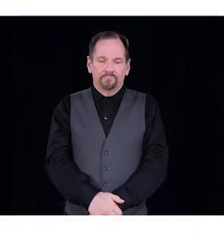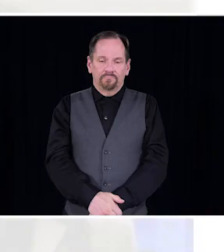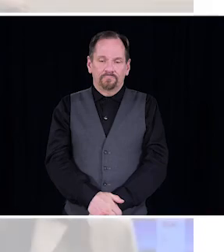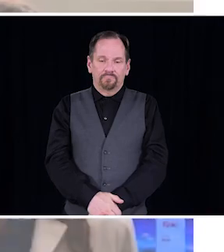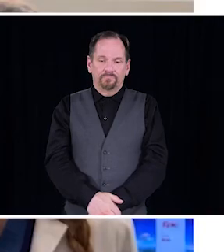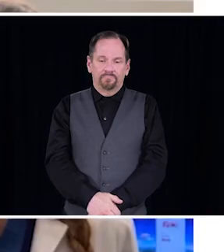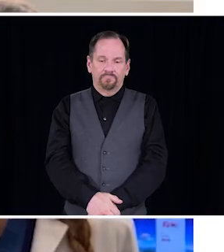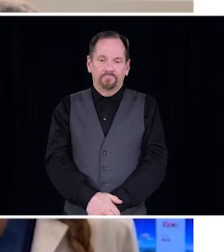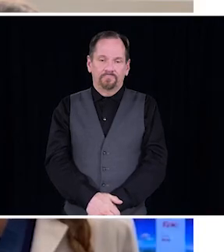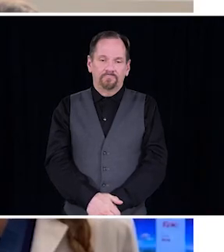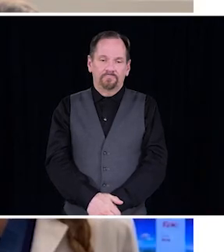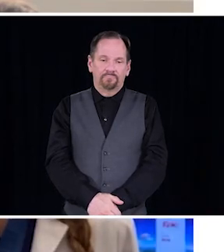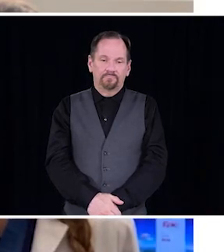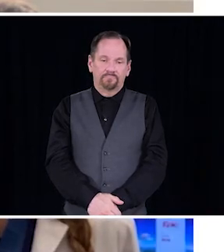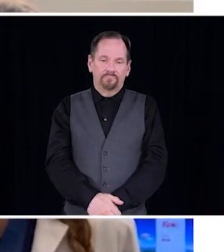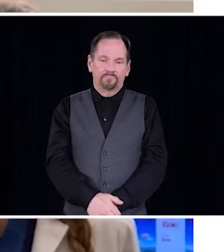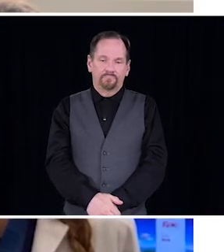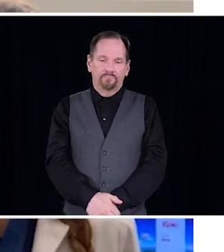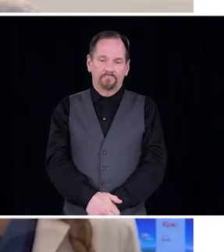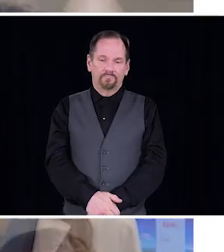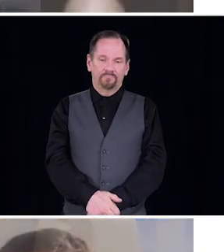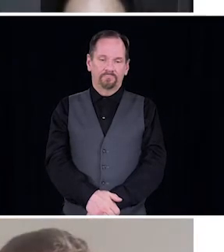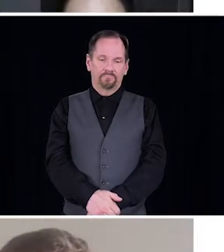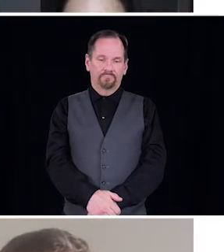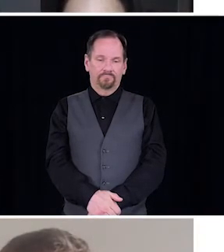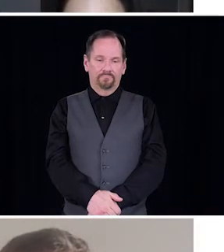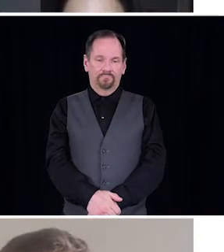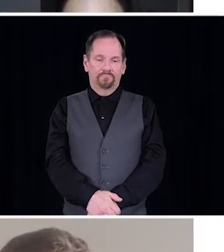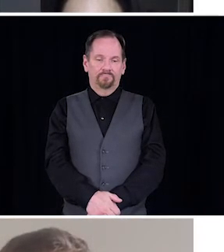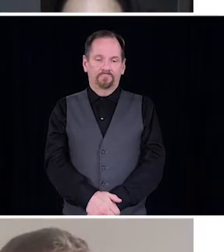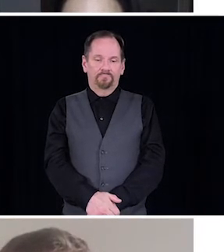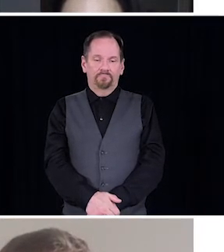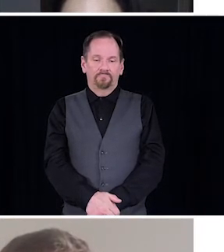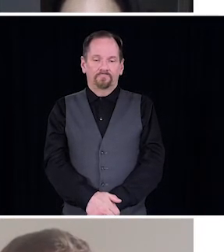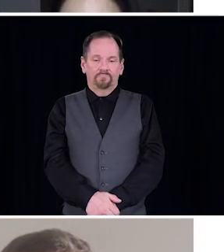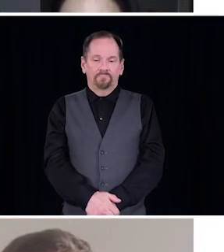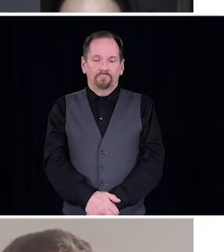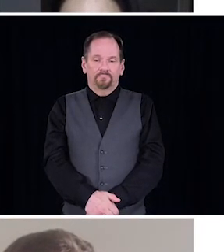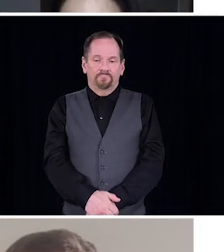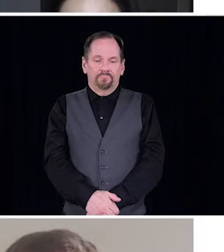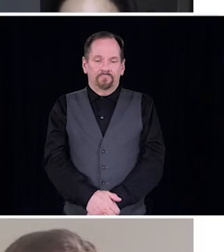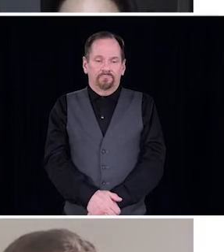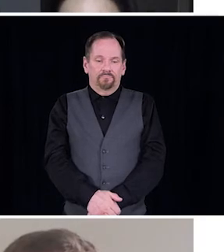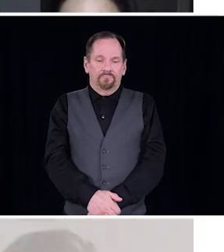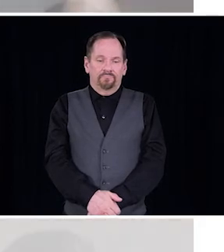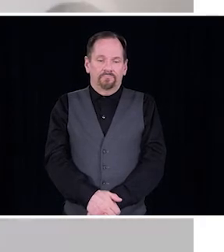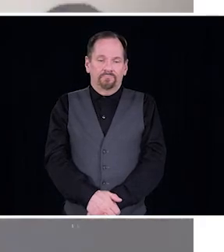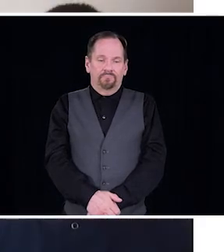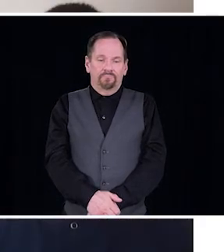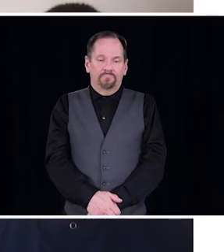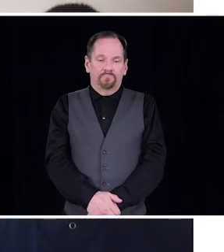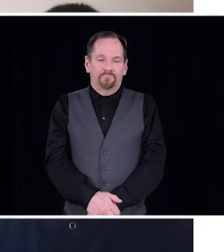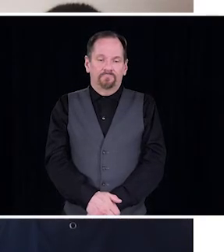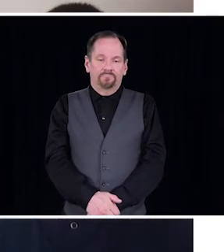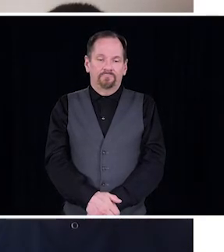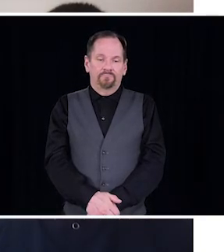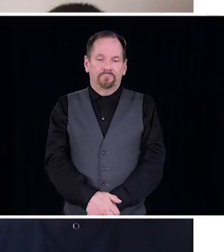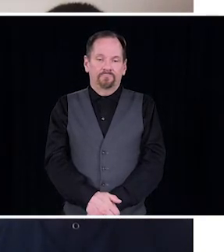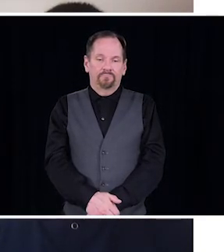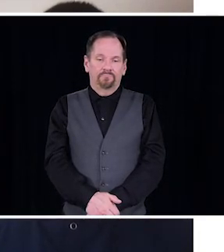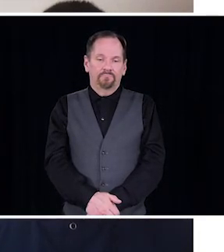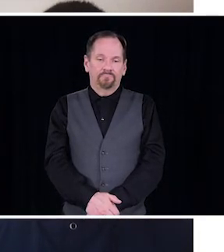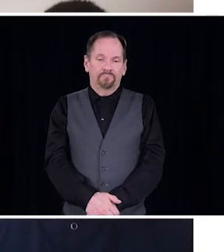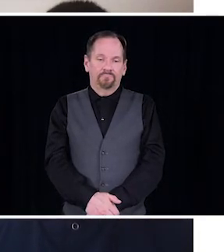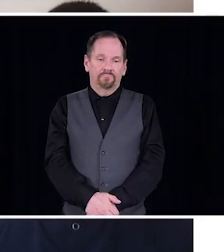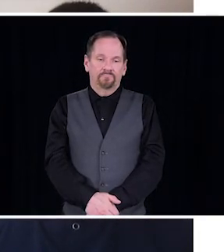knowledge, skills, and understanding that I possess, respect wellness as a human right, promote this with individuals, families, and